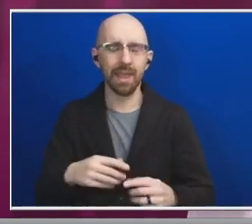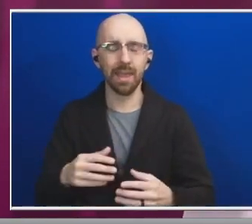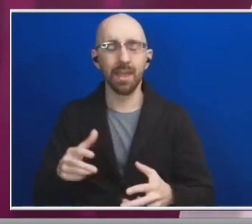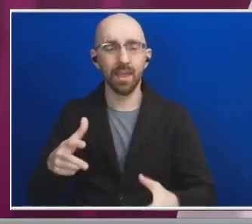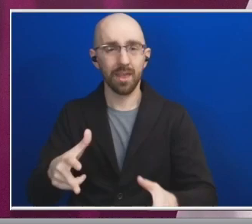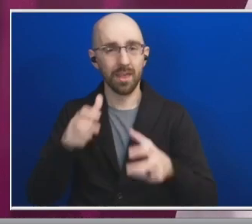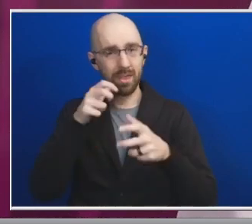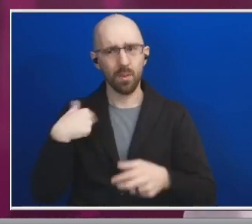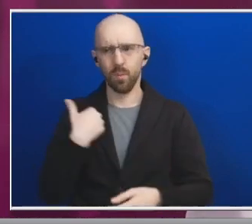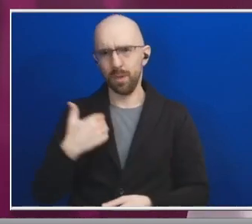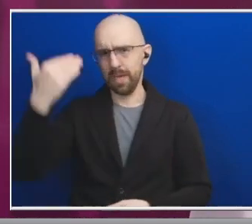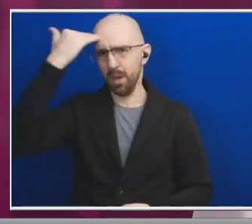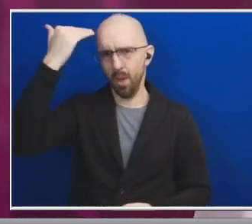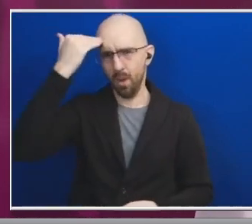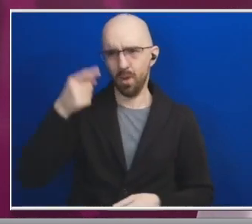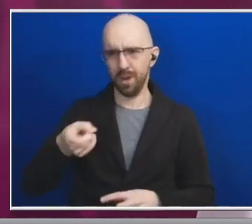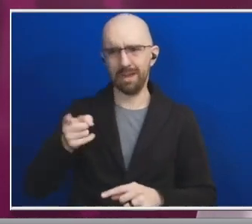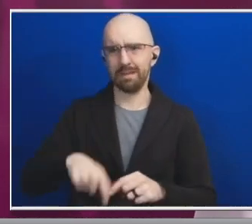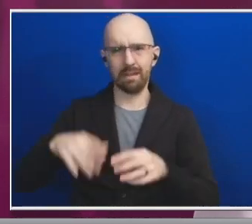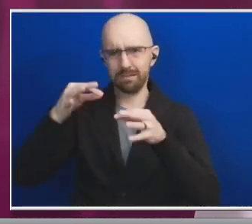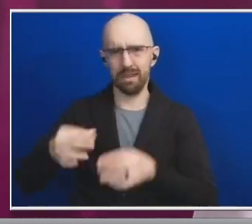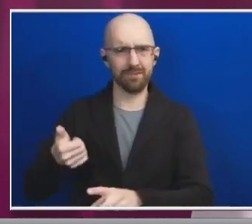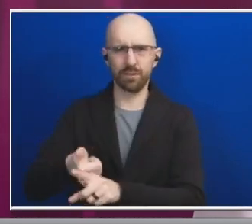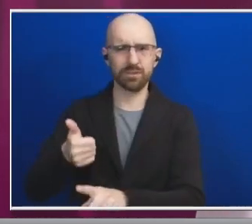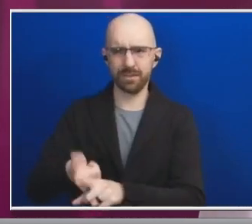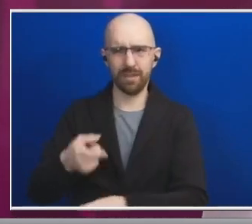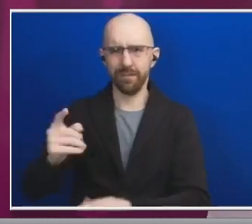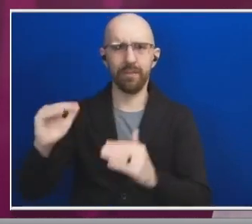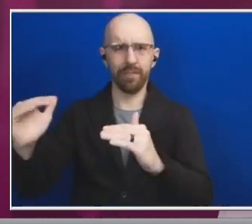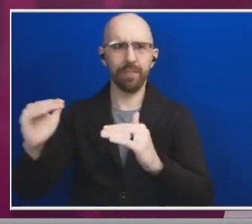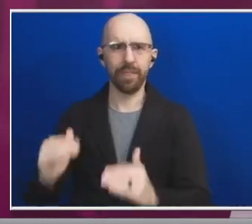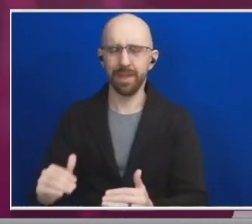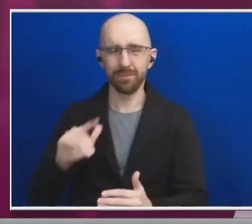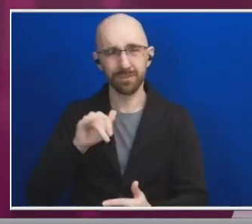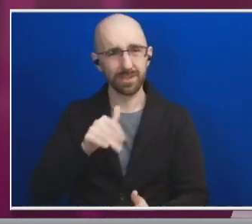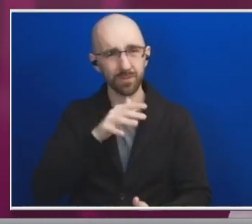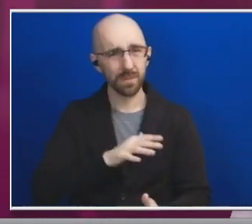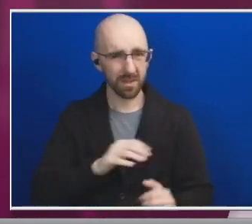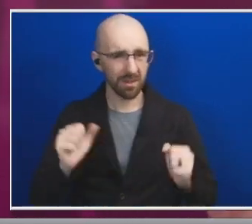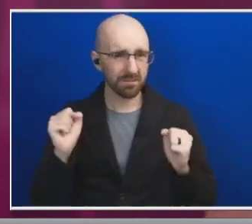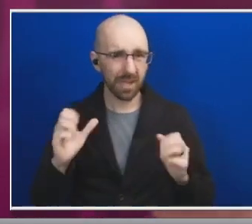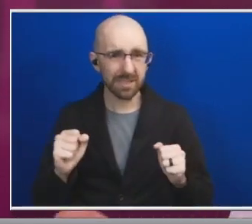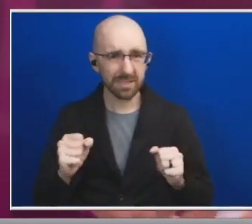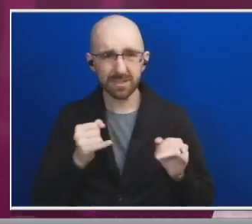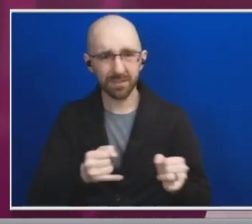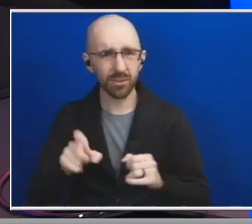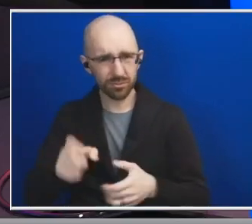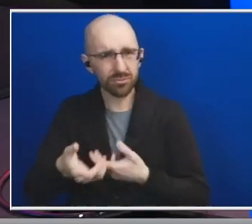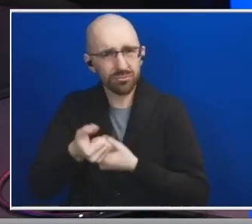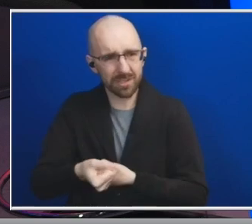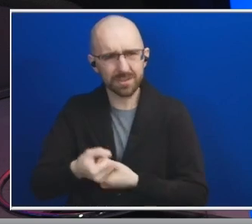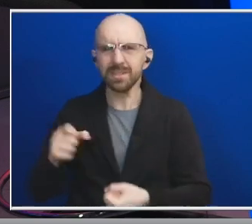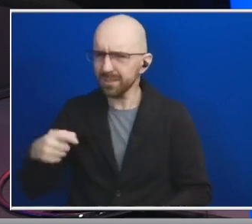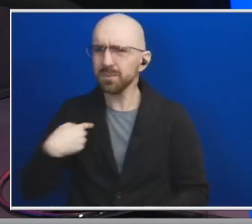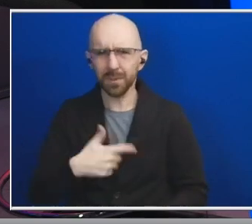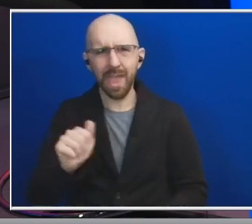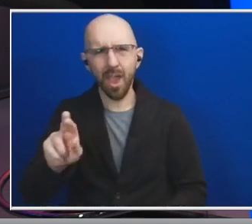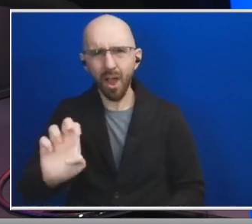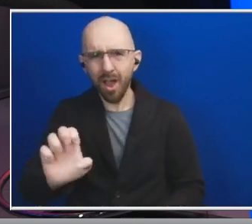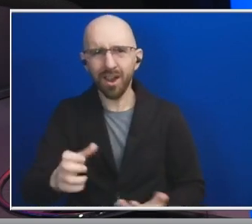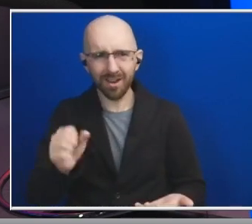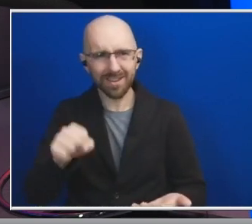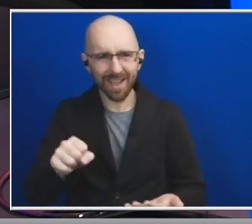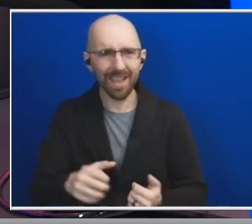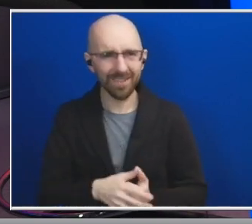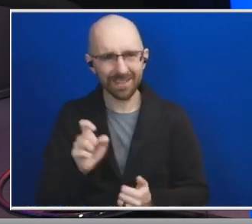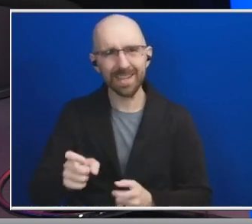their own decisions. But women are really amazing individuals. And right. we should trust Yes, them. we are. We just amazing need to give individuals. we need to give them the information.